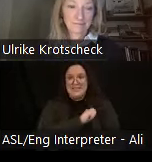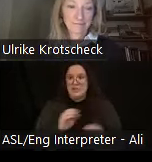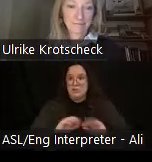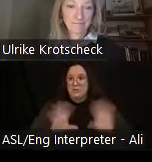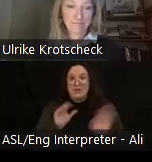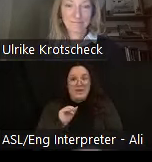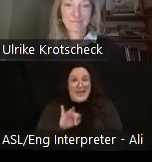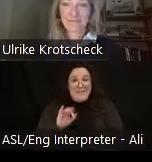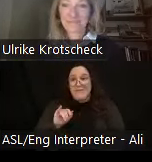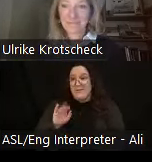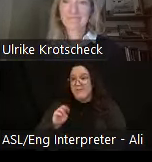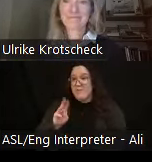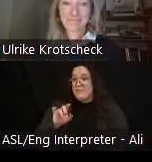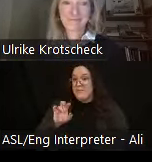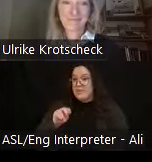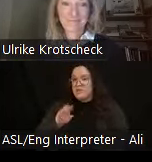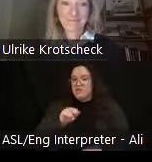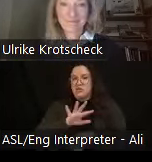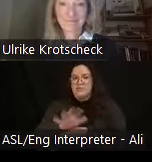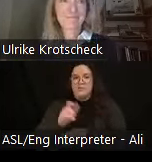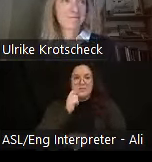color.